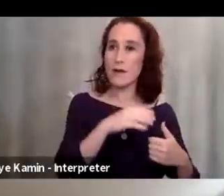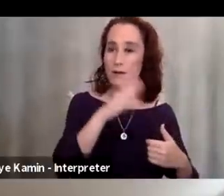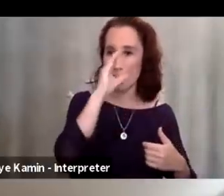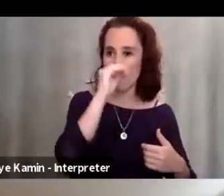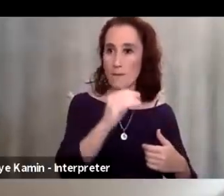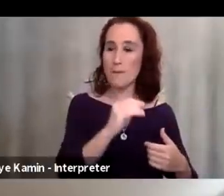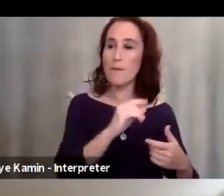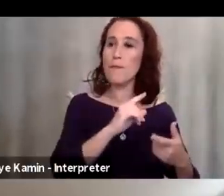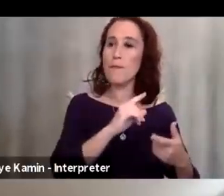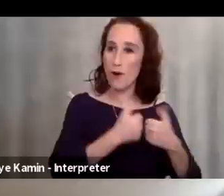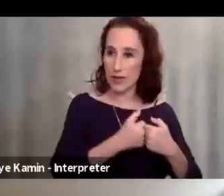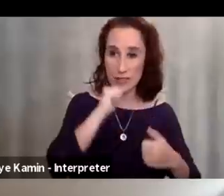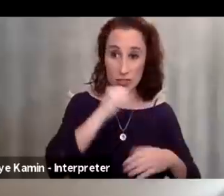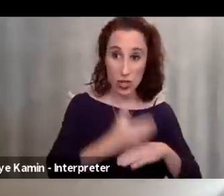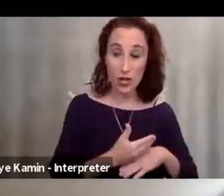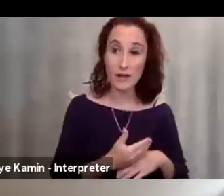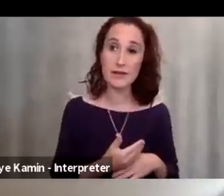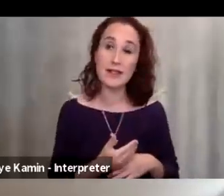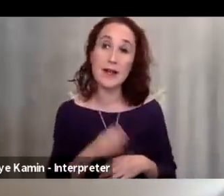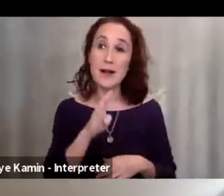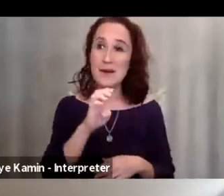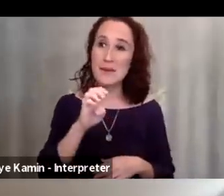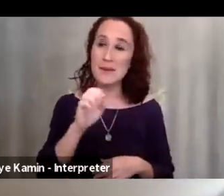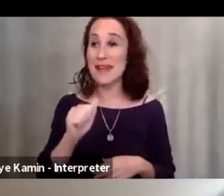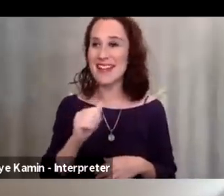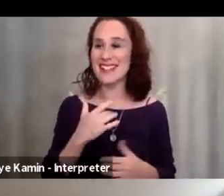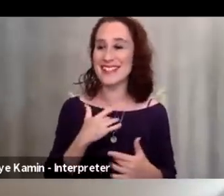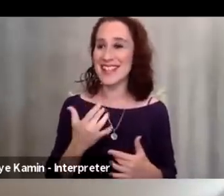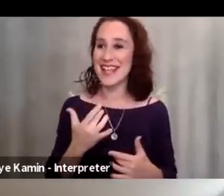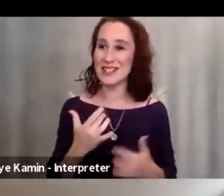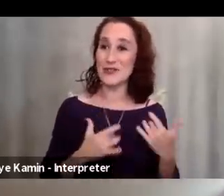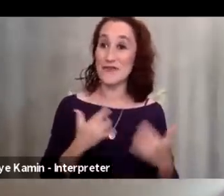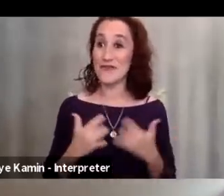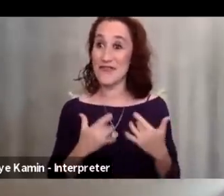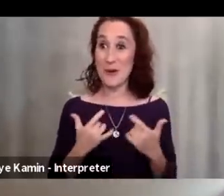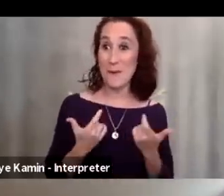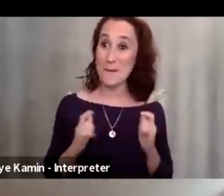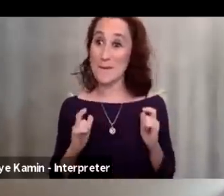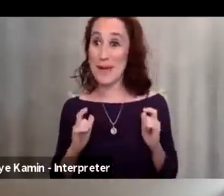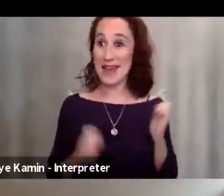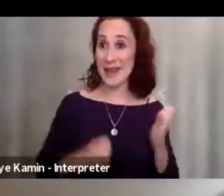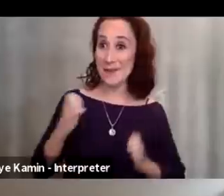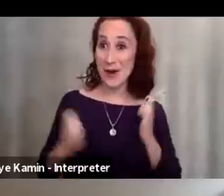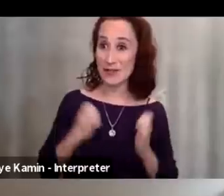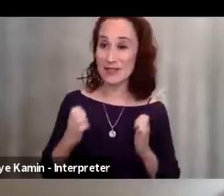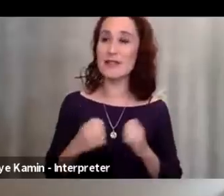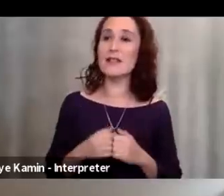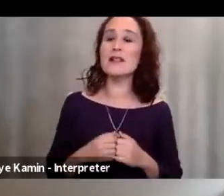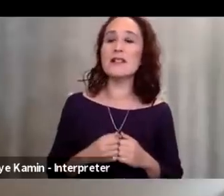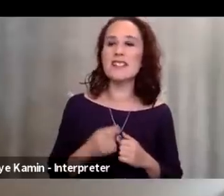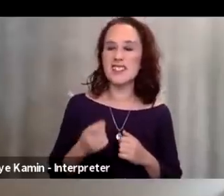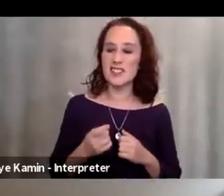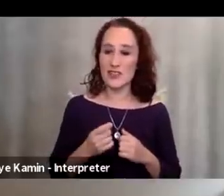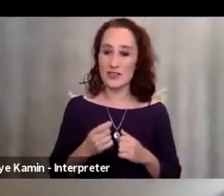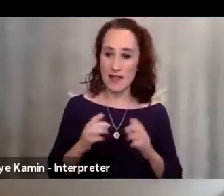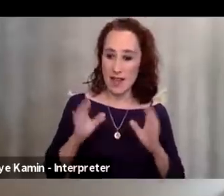in size large or extra large, there's a lot of exploration of internal